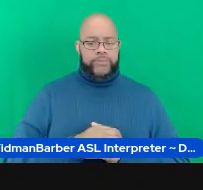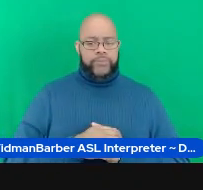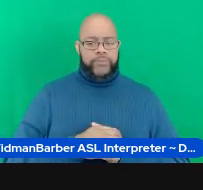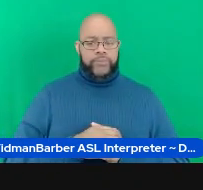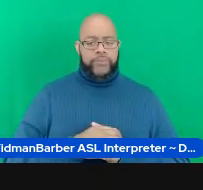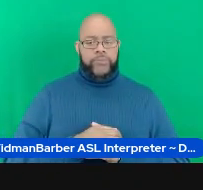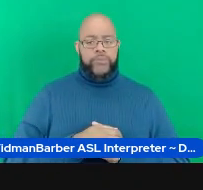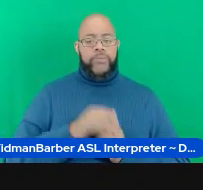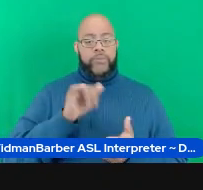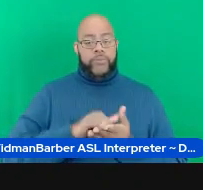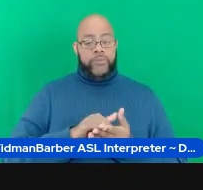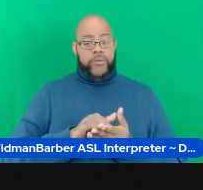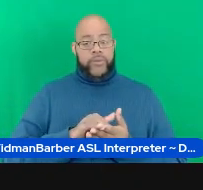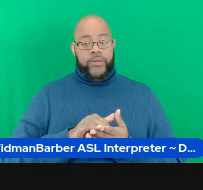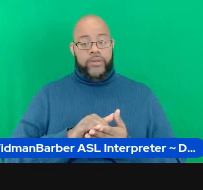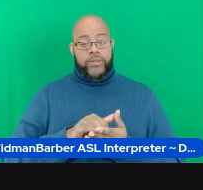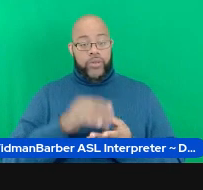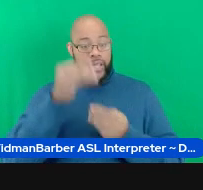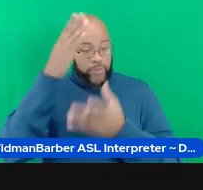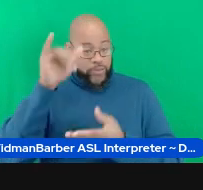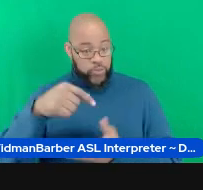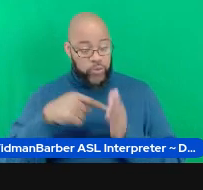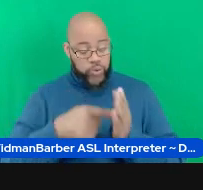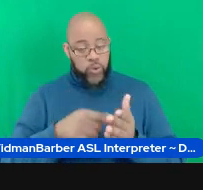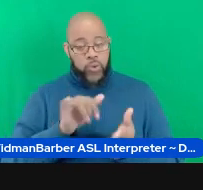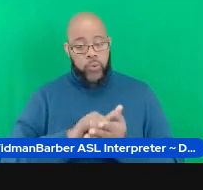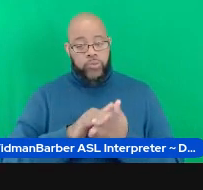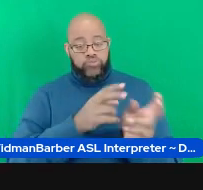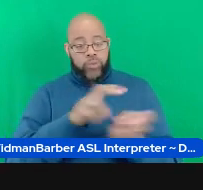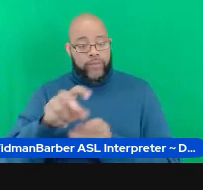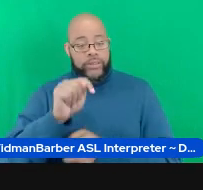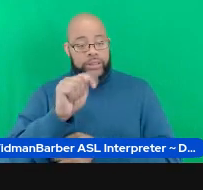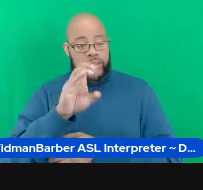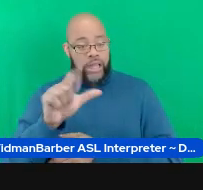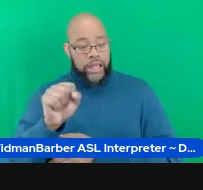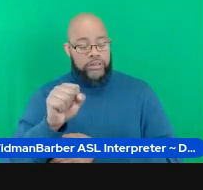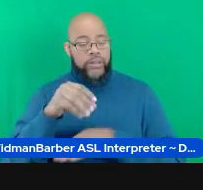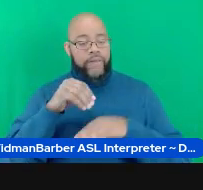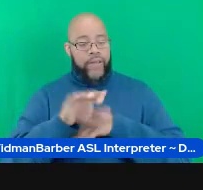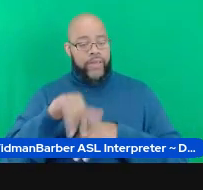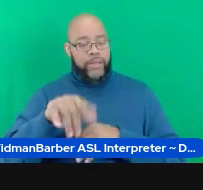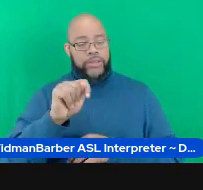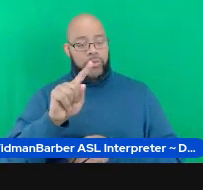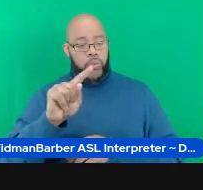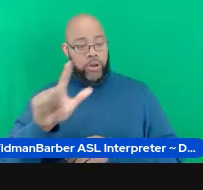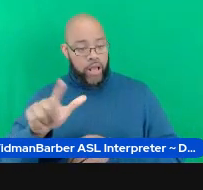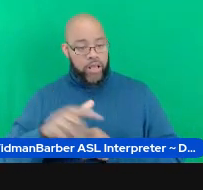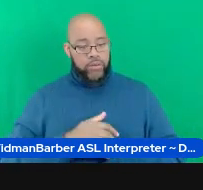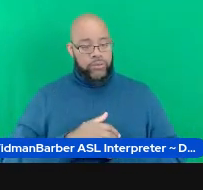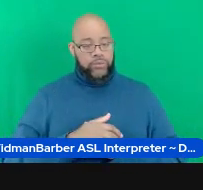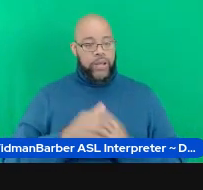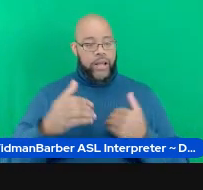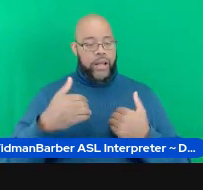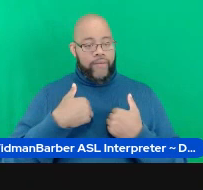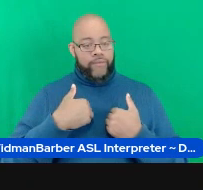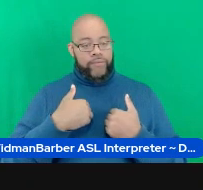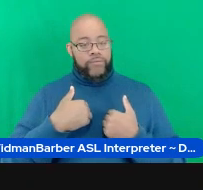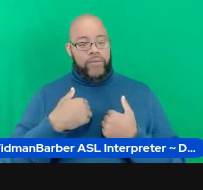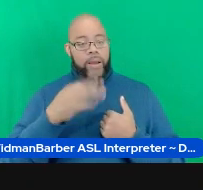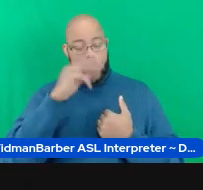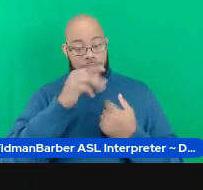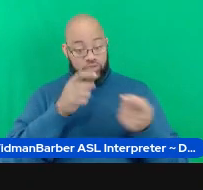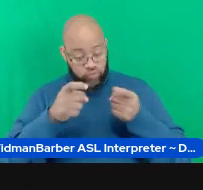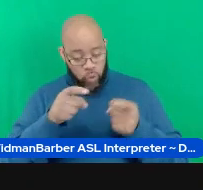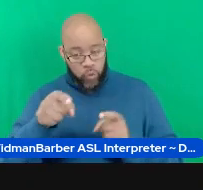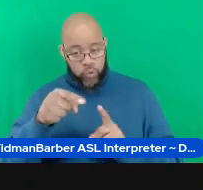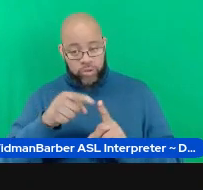flow cytometry data, so we transfer those T cells, infected them with T1L. We have wild type mice control, and then